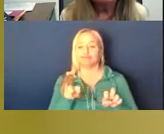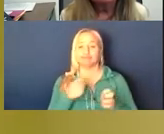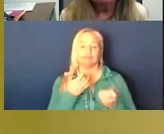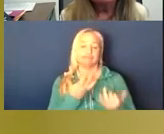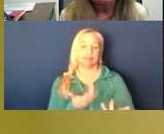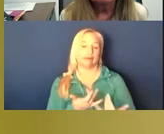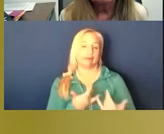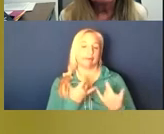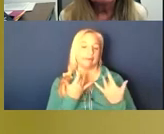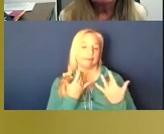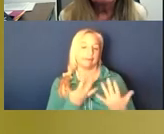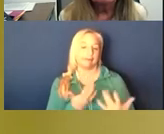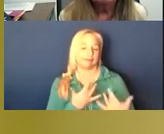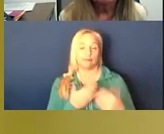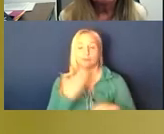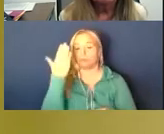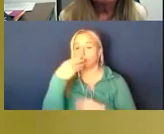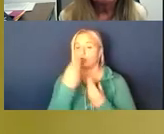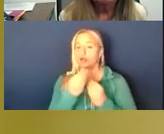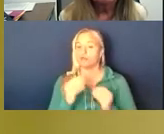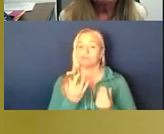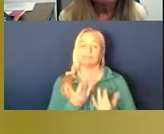or being